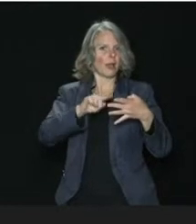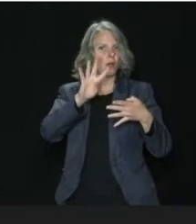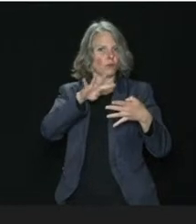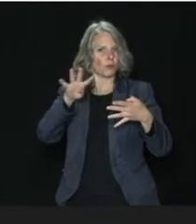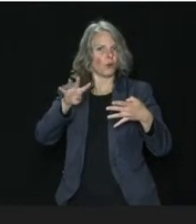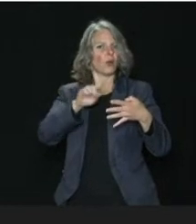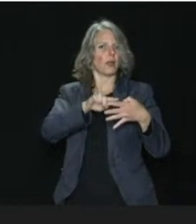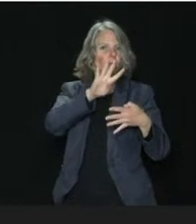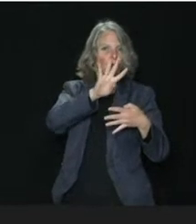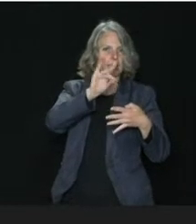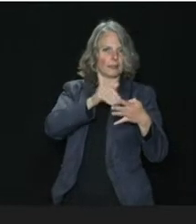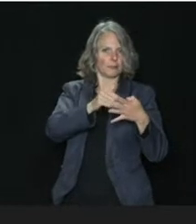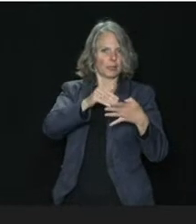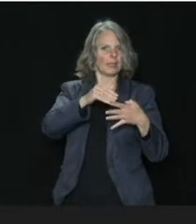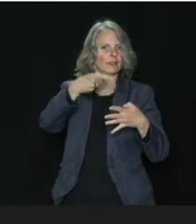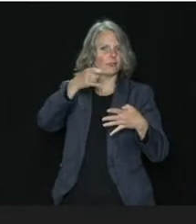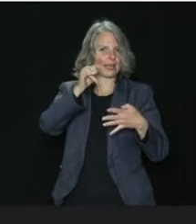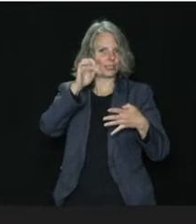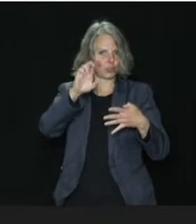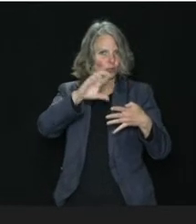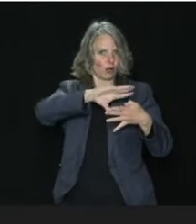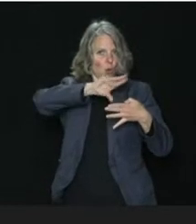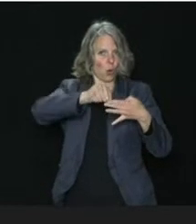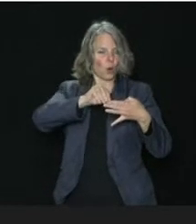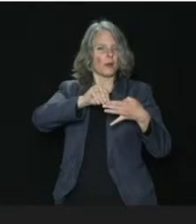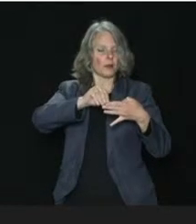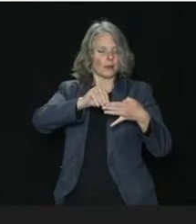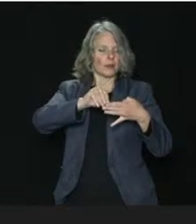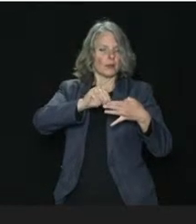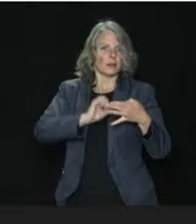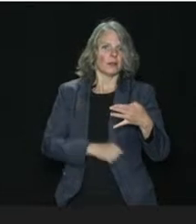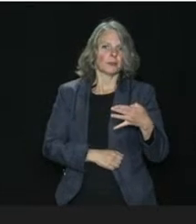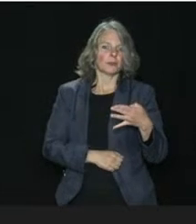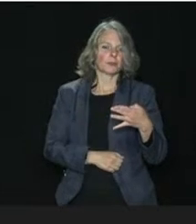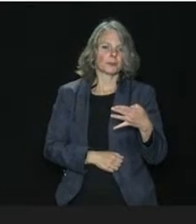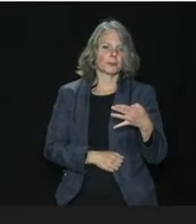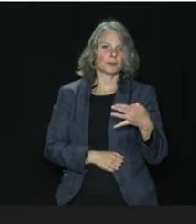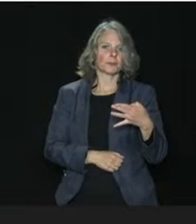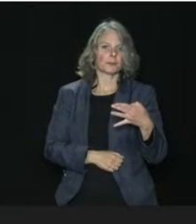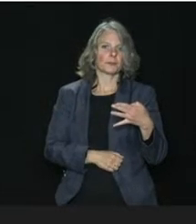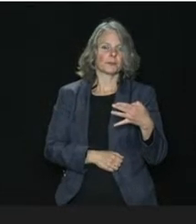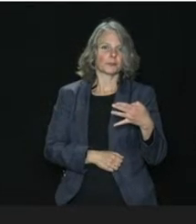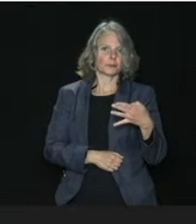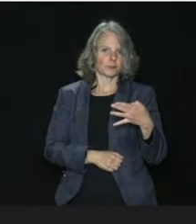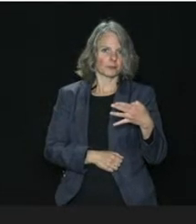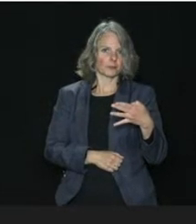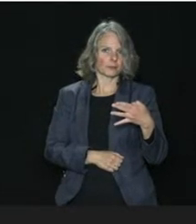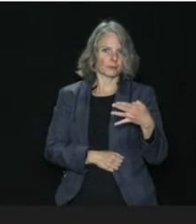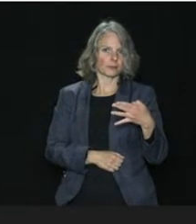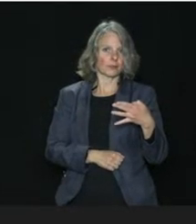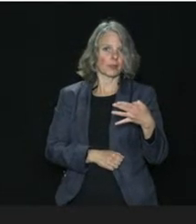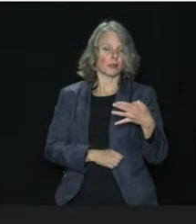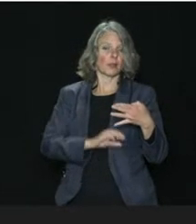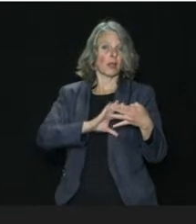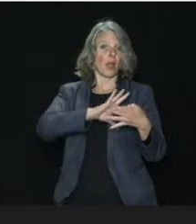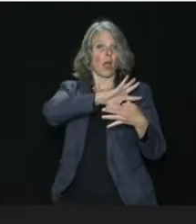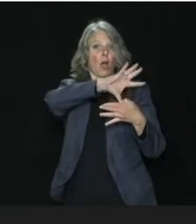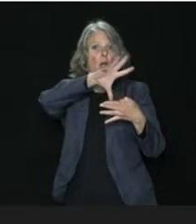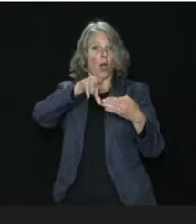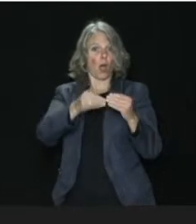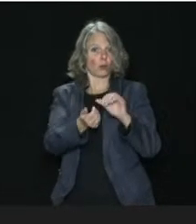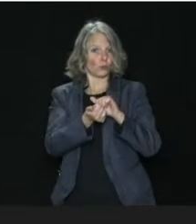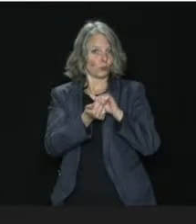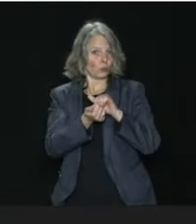Pfizer. In terms of the breakdown of the numbers of all suppliers